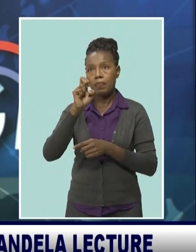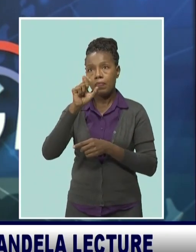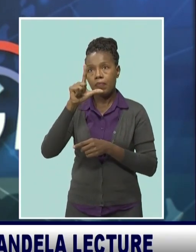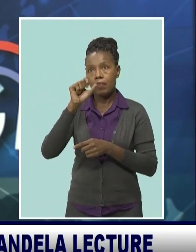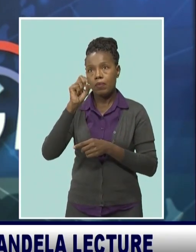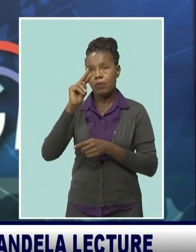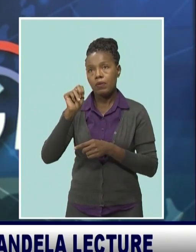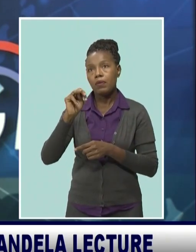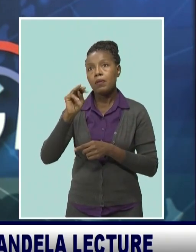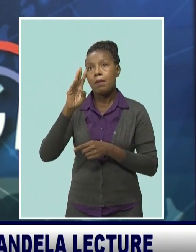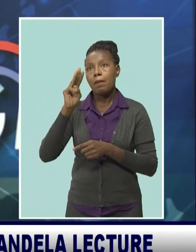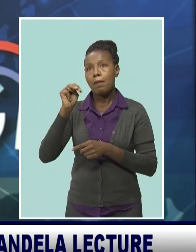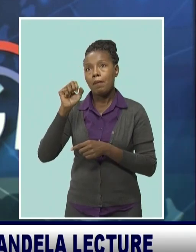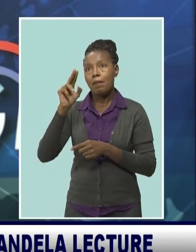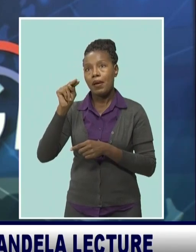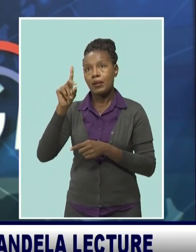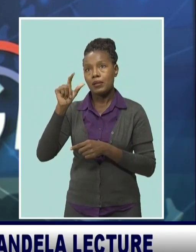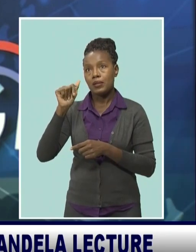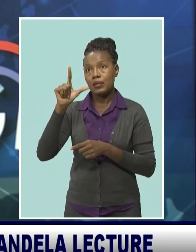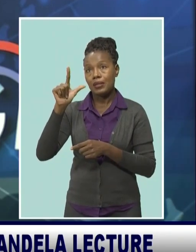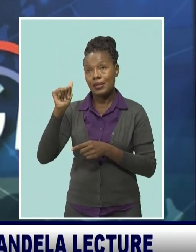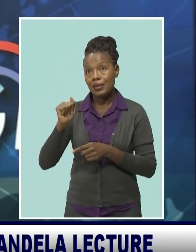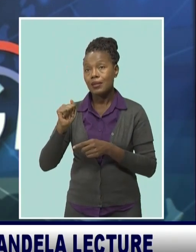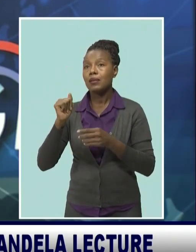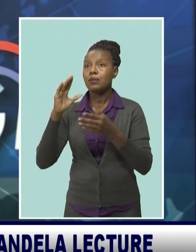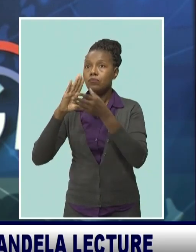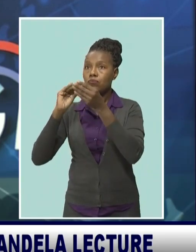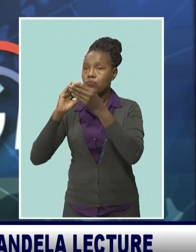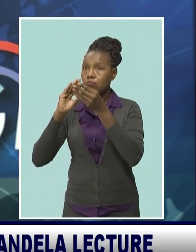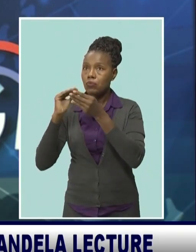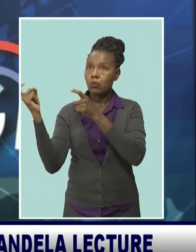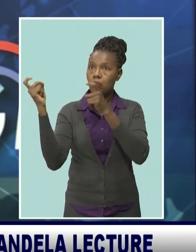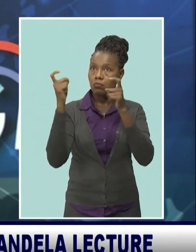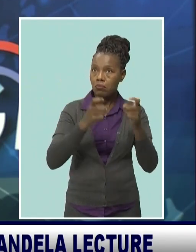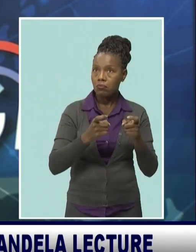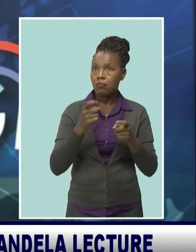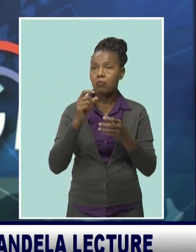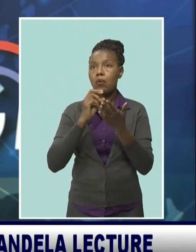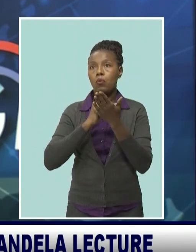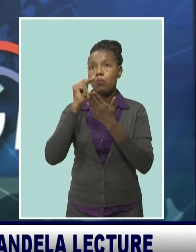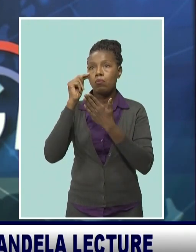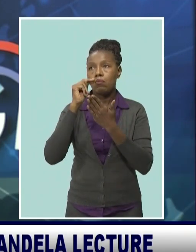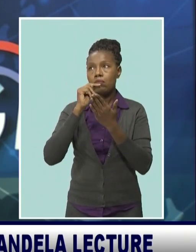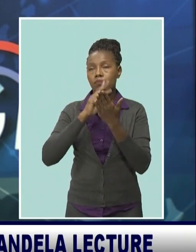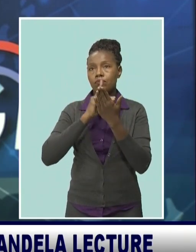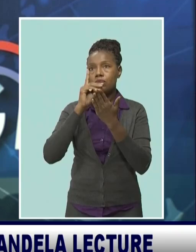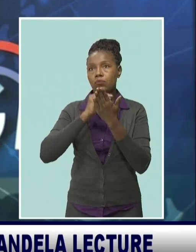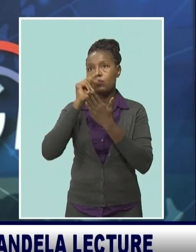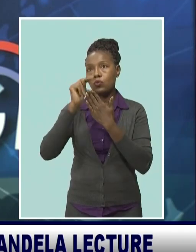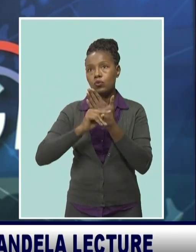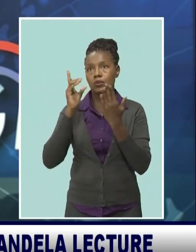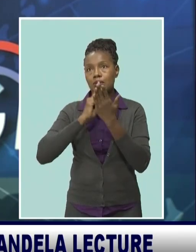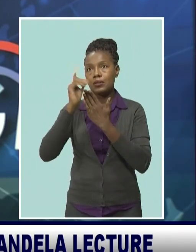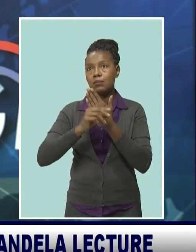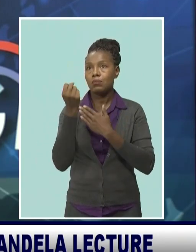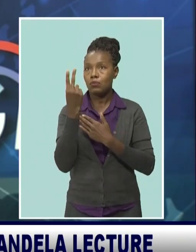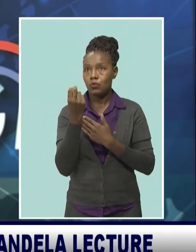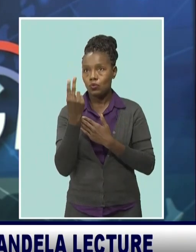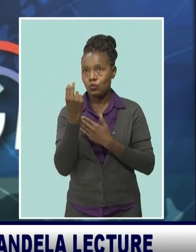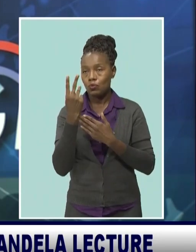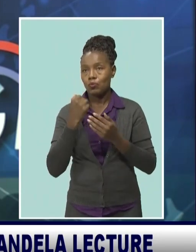will be held on November 12th. Ms. Motley will address the theme, Social Bonding and Decolonization in the Context of the Climate